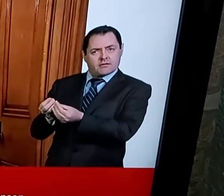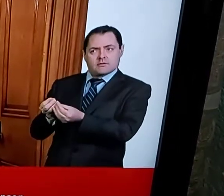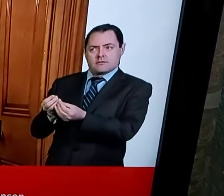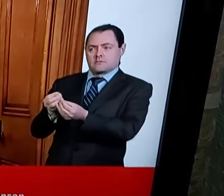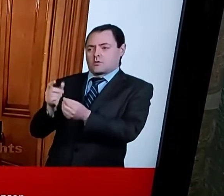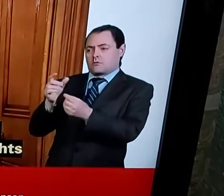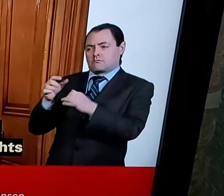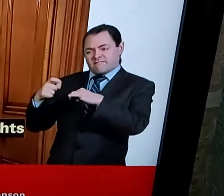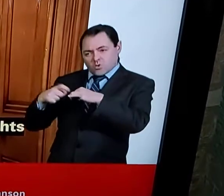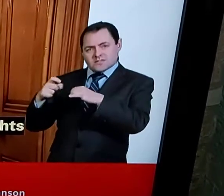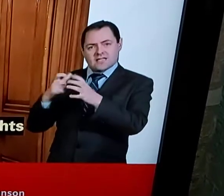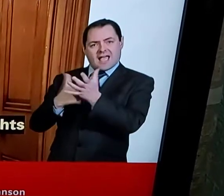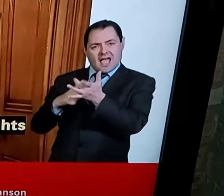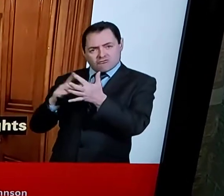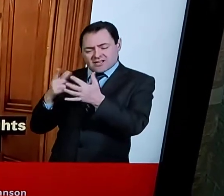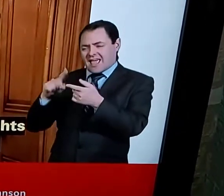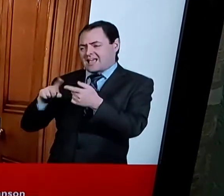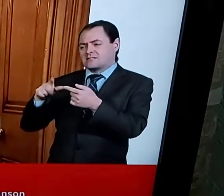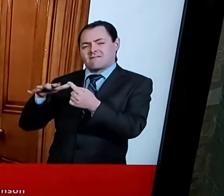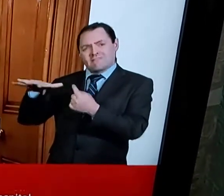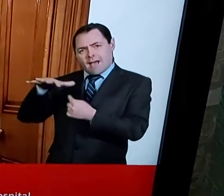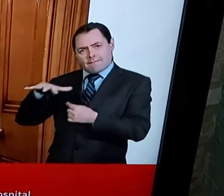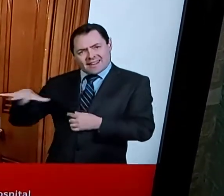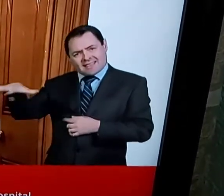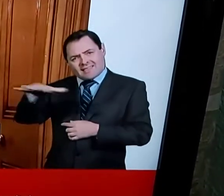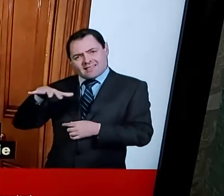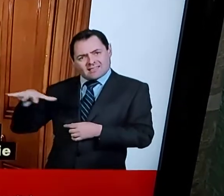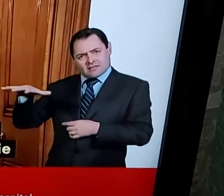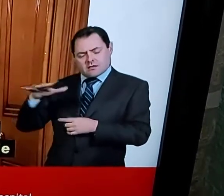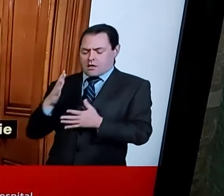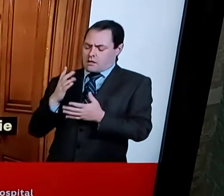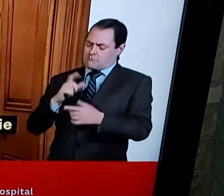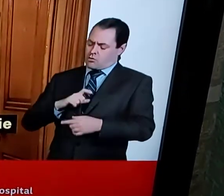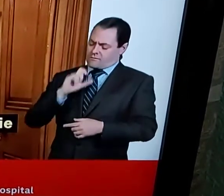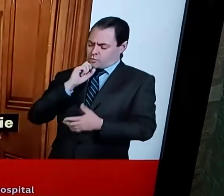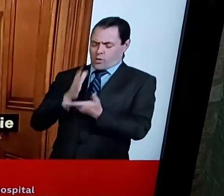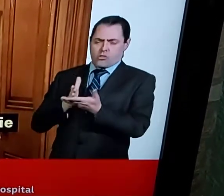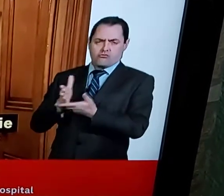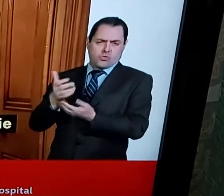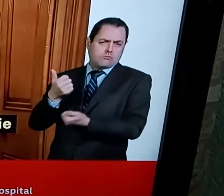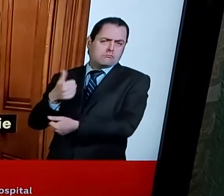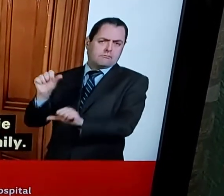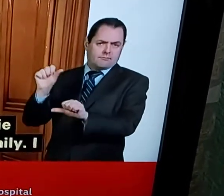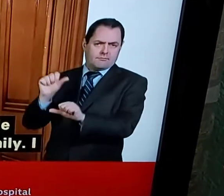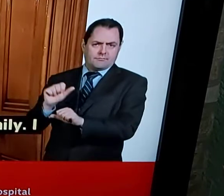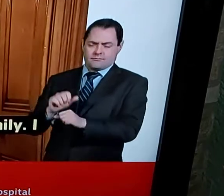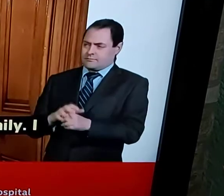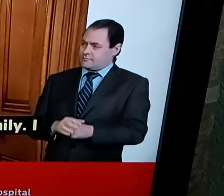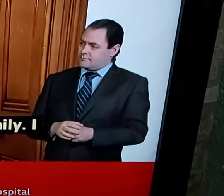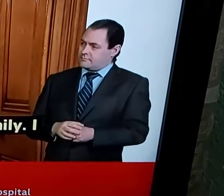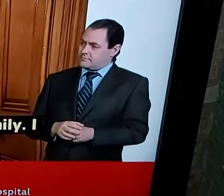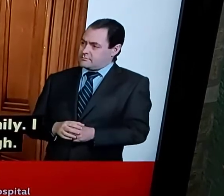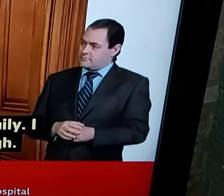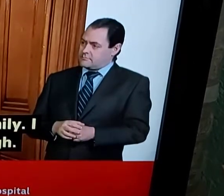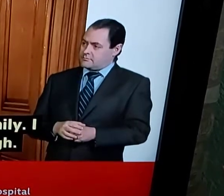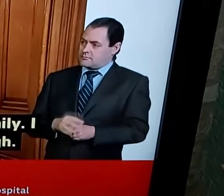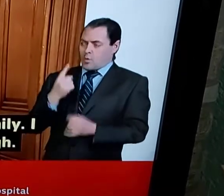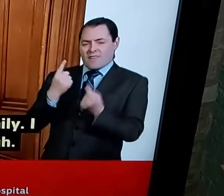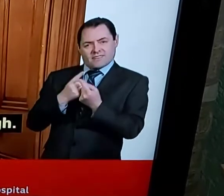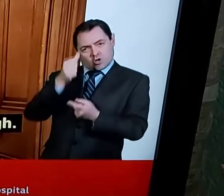and with his whole family. And I'm confident he'll pull through, because if there's one thing I know about this Prime